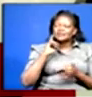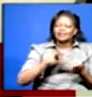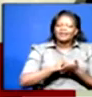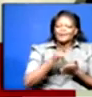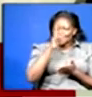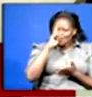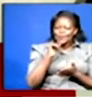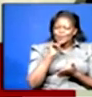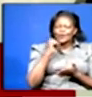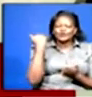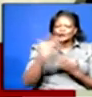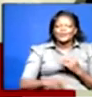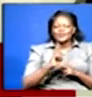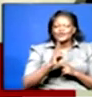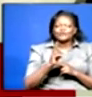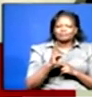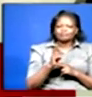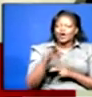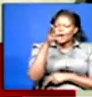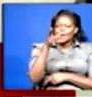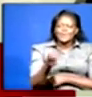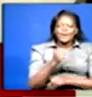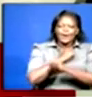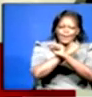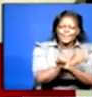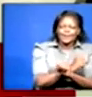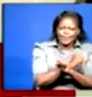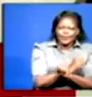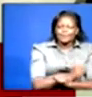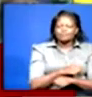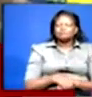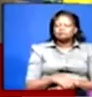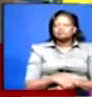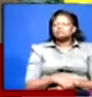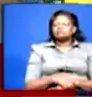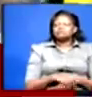not hesitate to use firearms to protect law-abiding citizens.